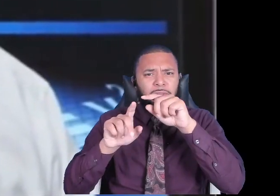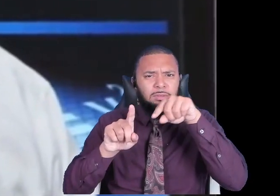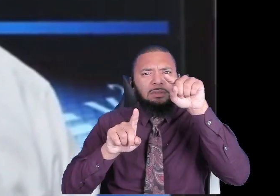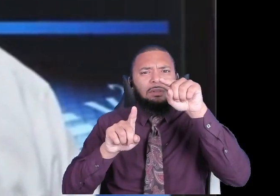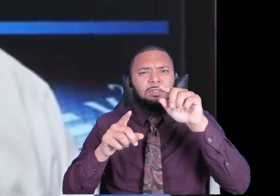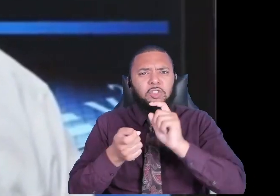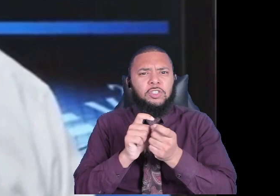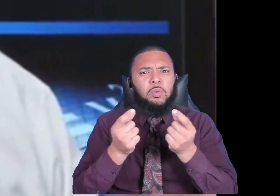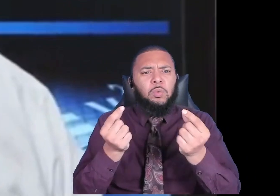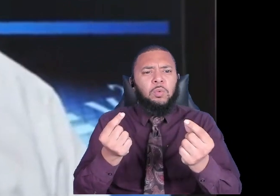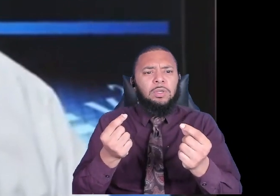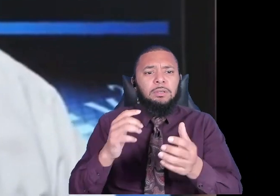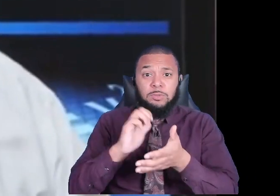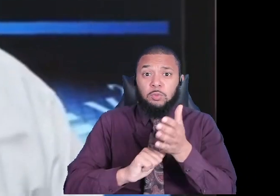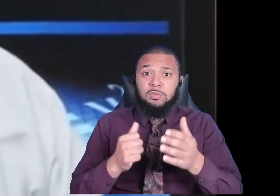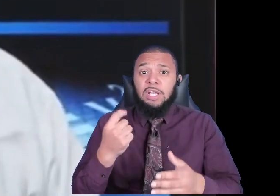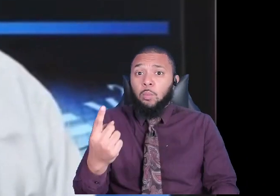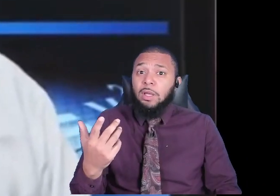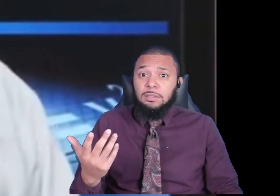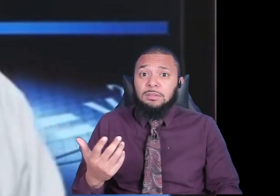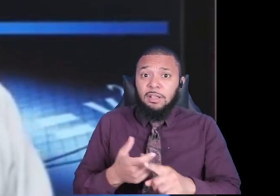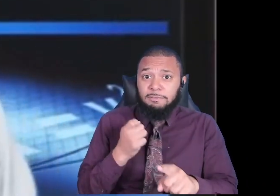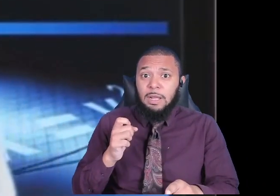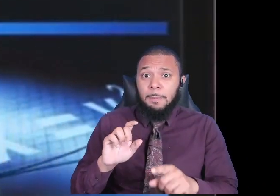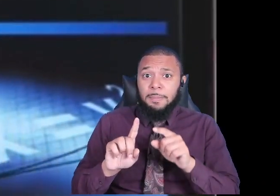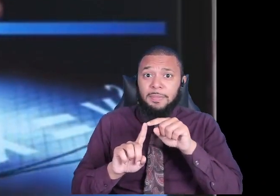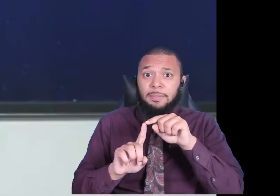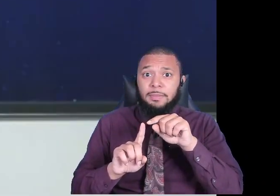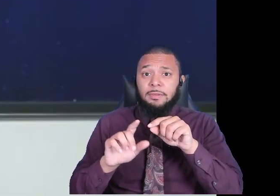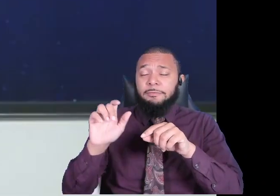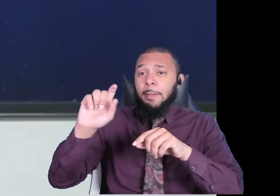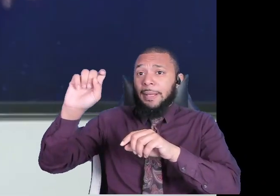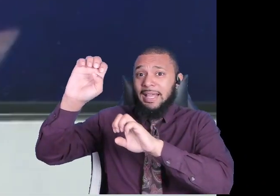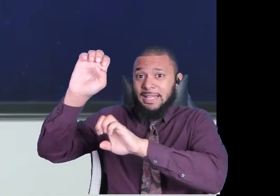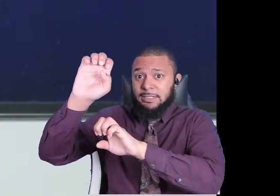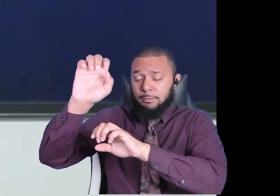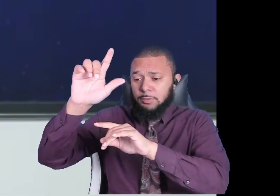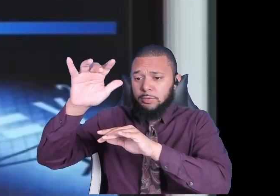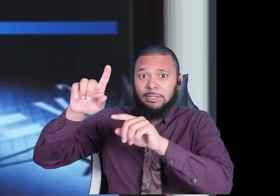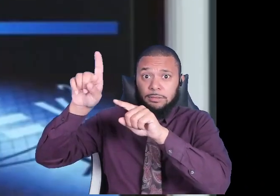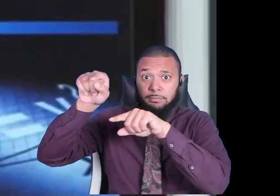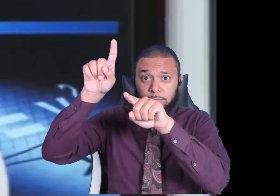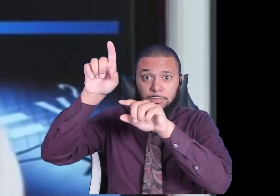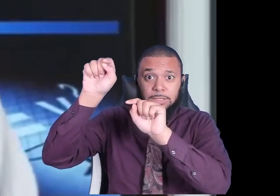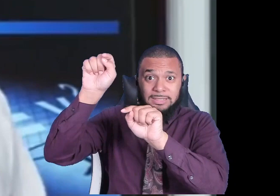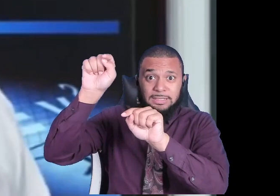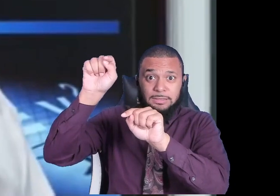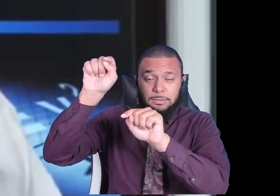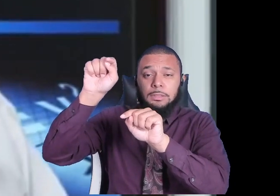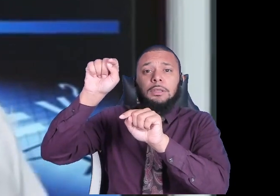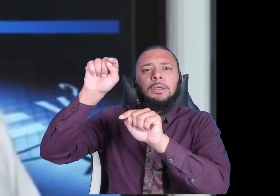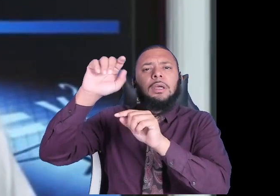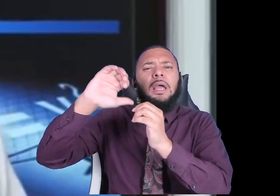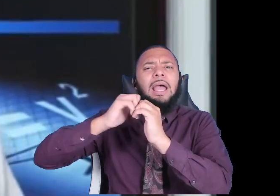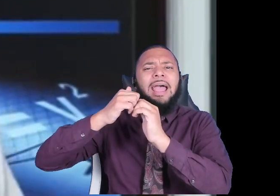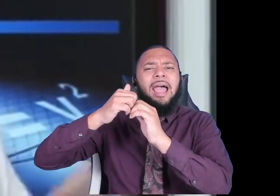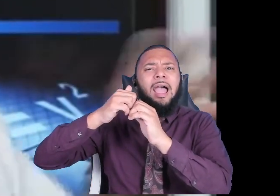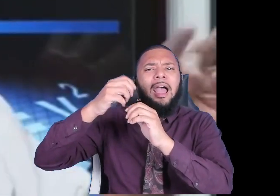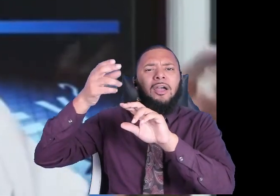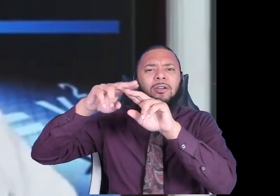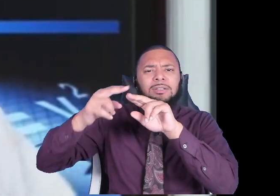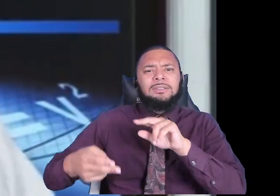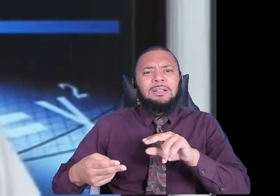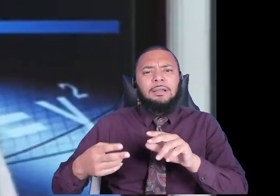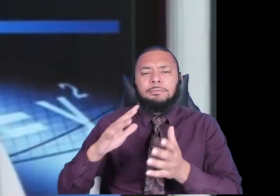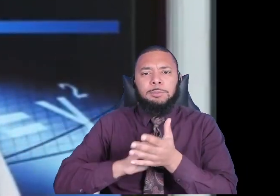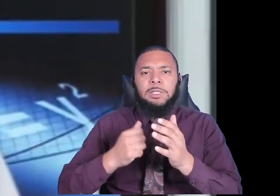Jackson? Subtract 1. Subtract 1 from the exponent. How do you get from 81 to 27? What operation would turn